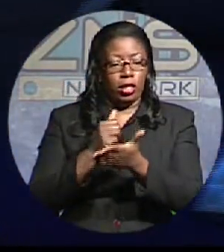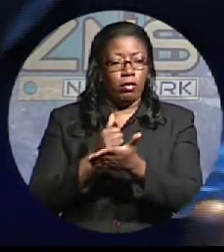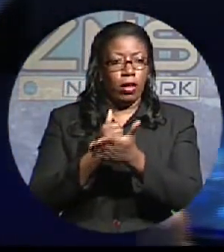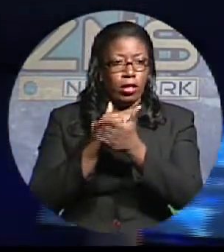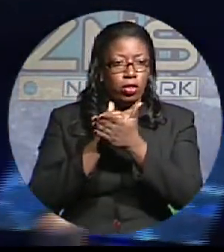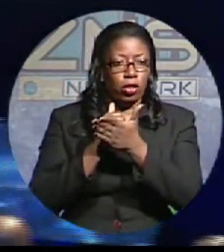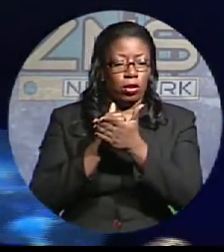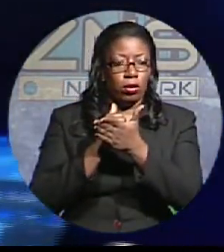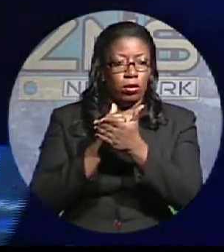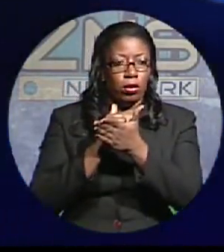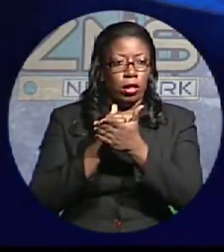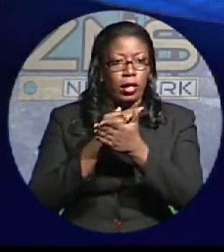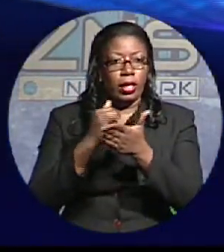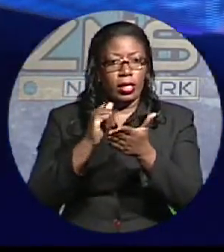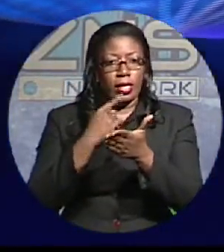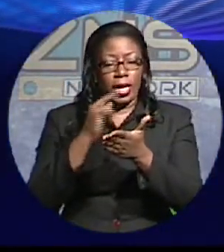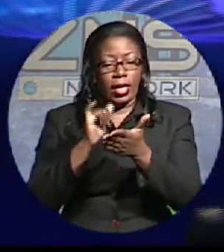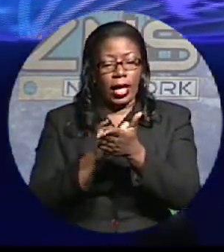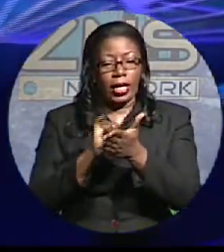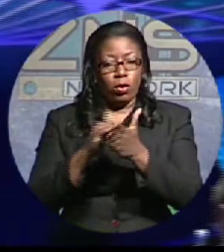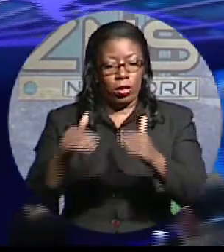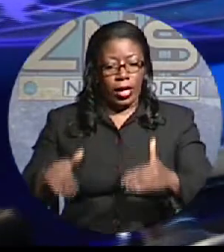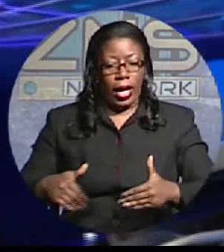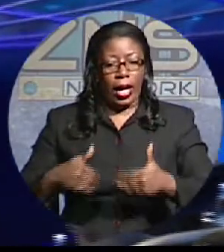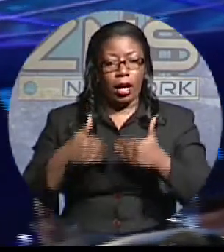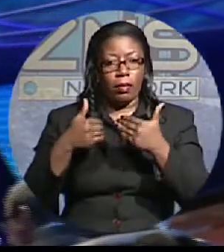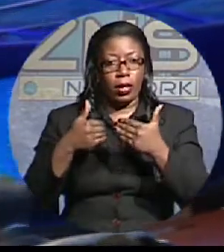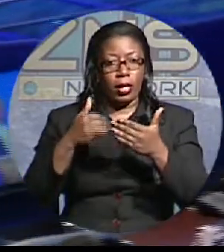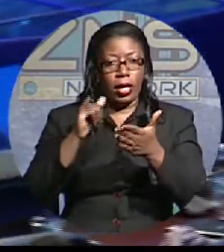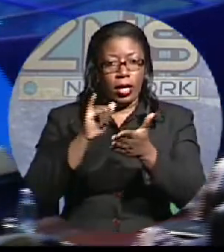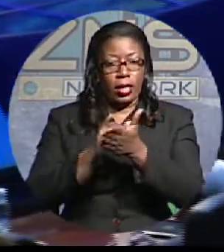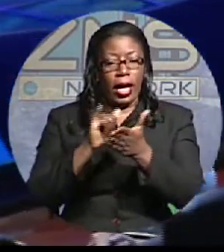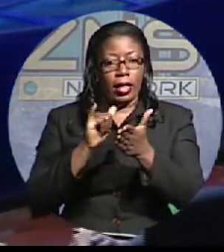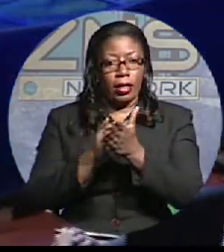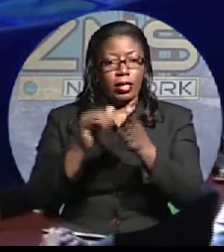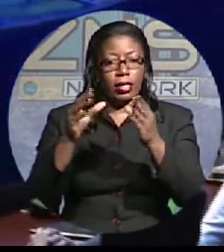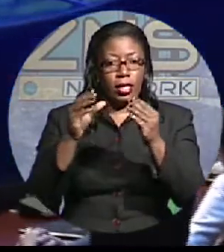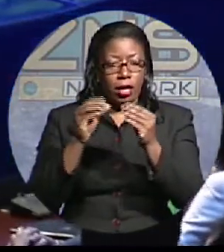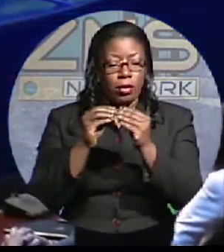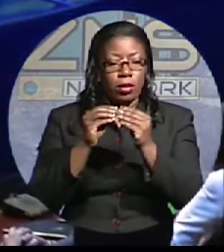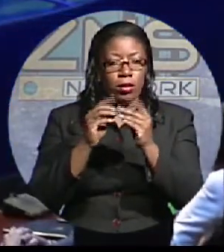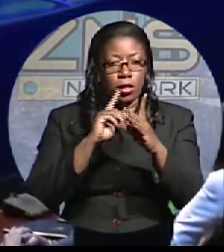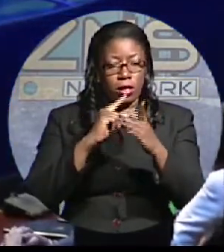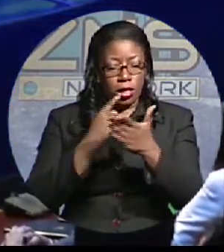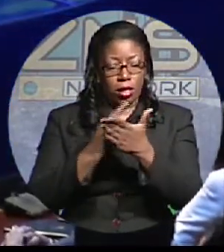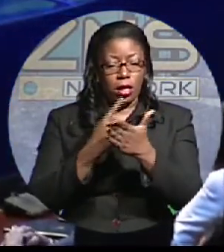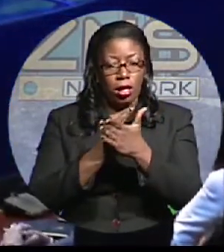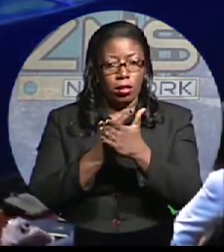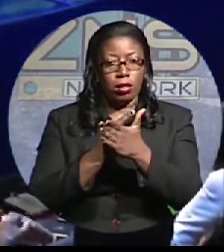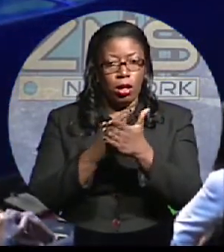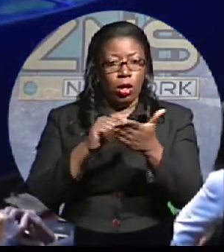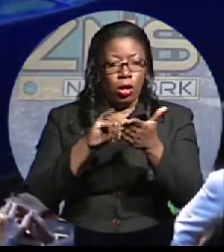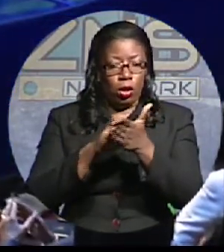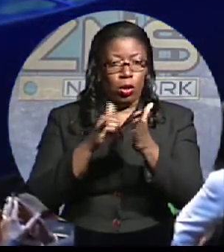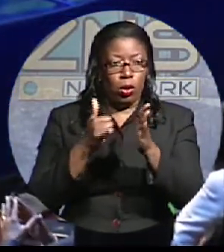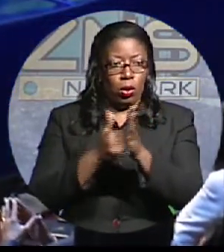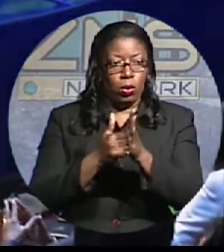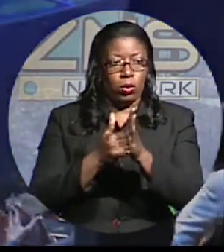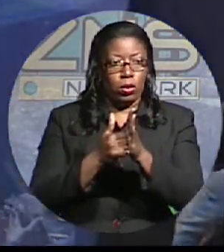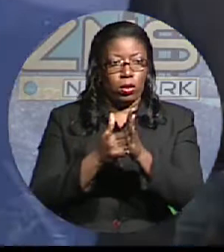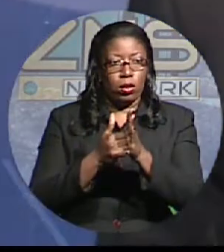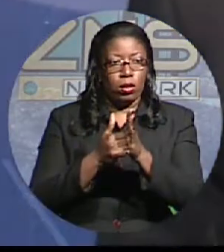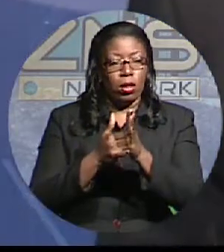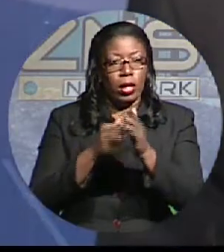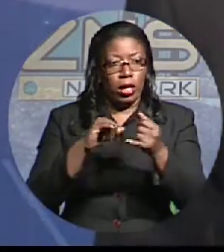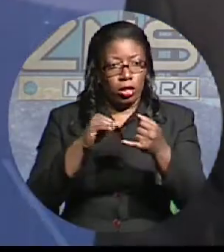session that he was happy the summit embraced those issues. Foreign Affairs Minister Fred Mitchell also commented. The problem